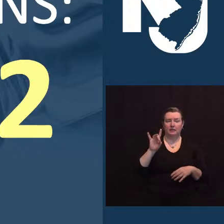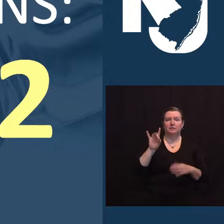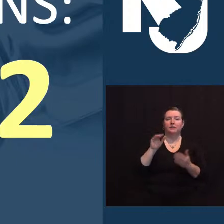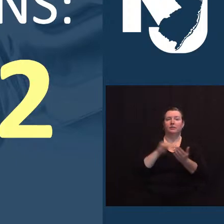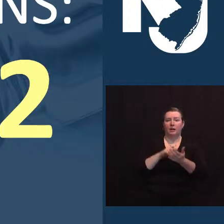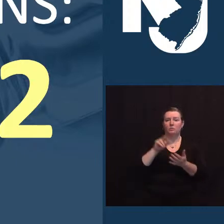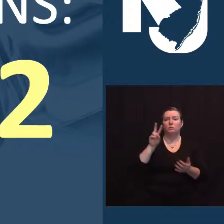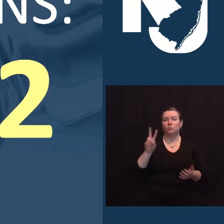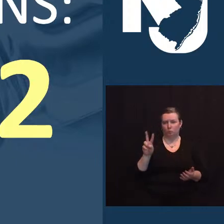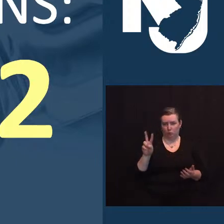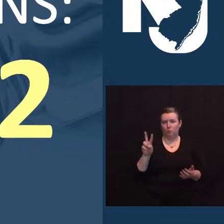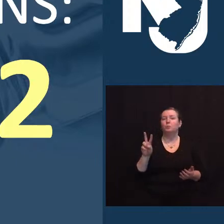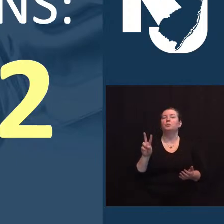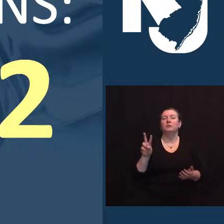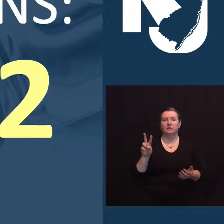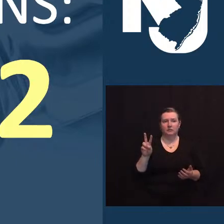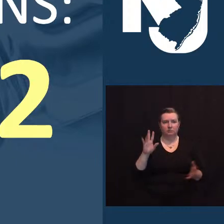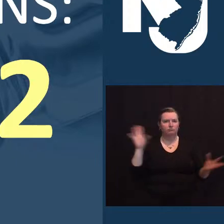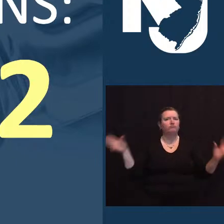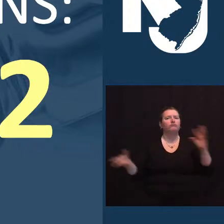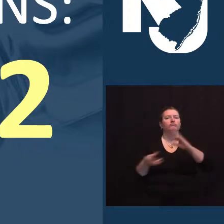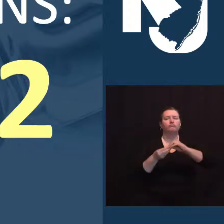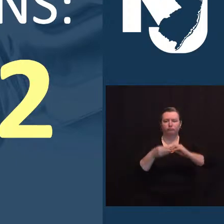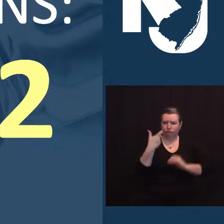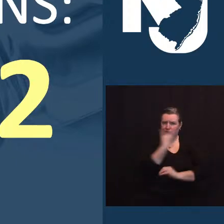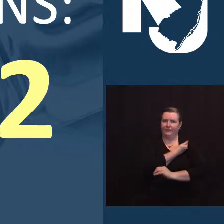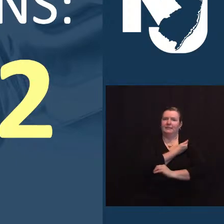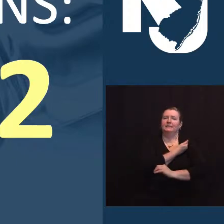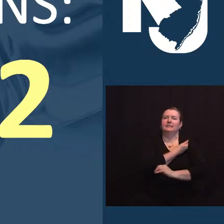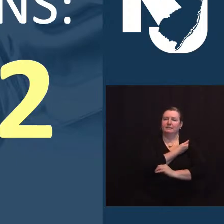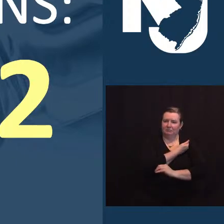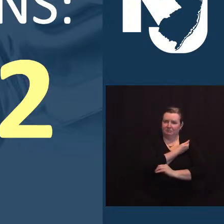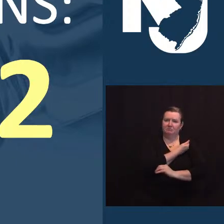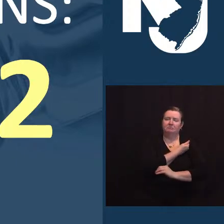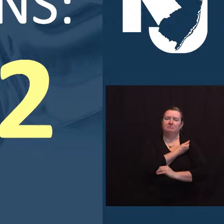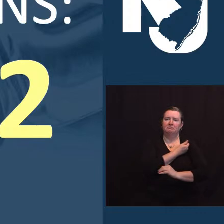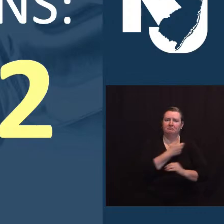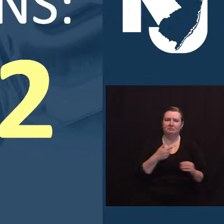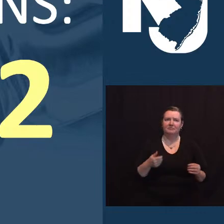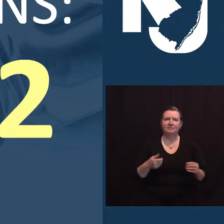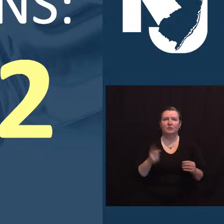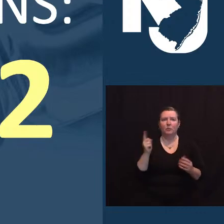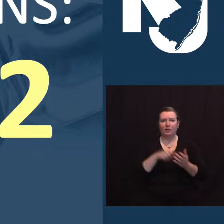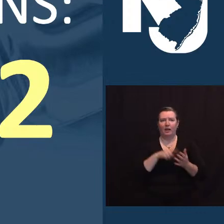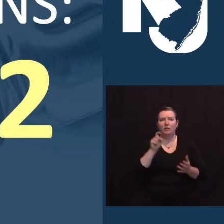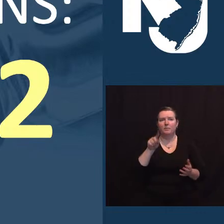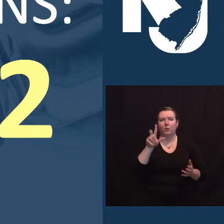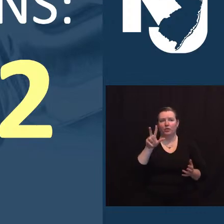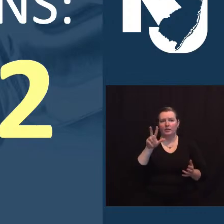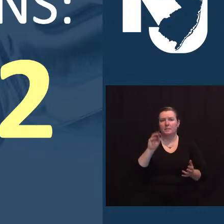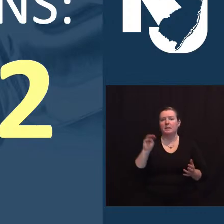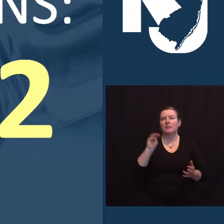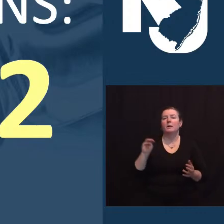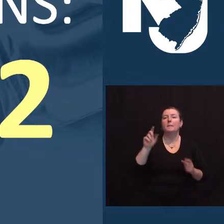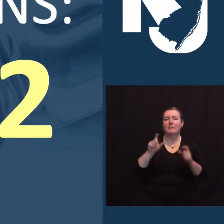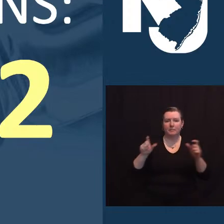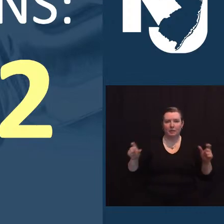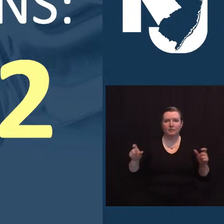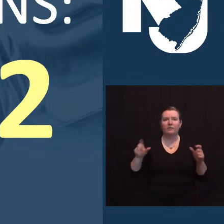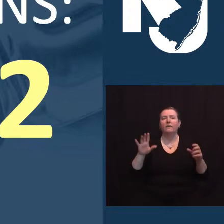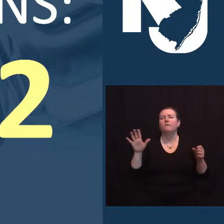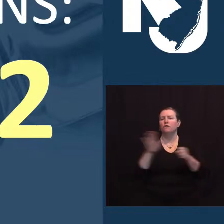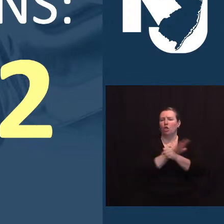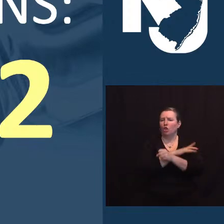3,638,002 total doses administered into arms. And nearly 1.3 million individuals are now fully